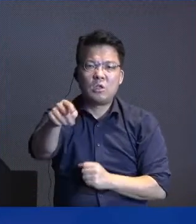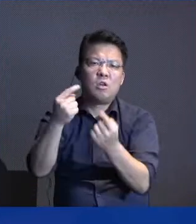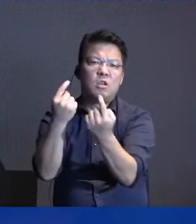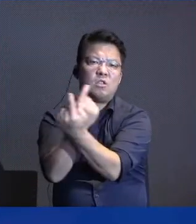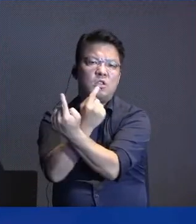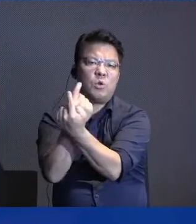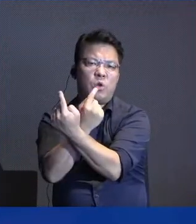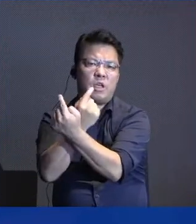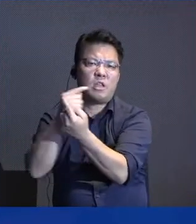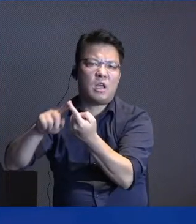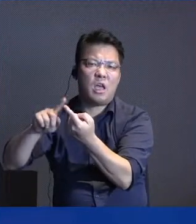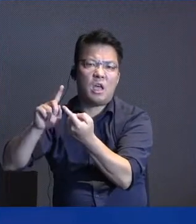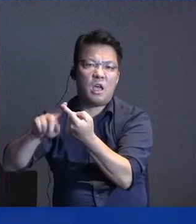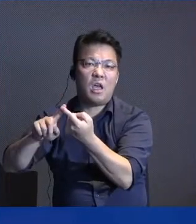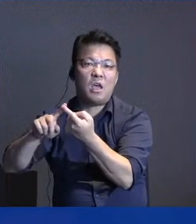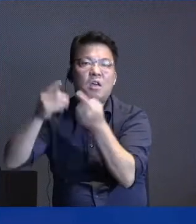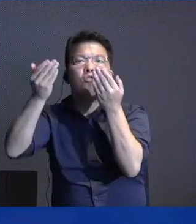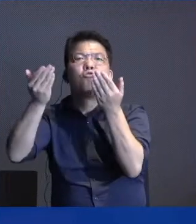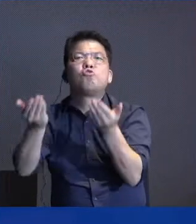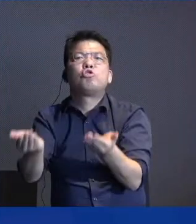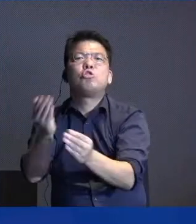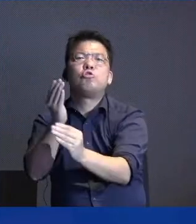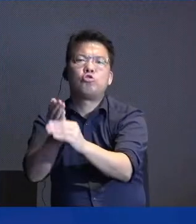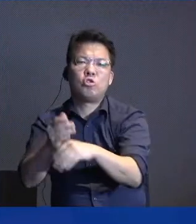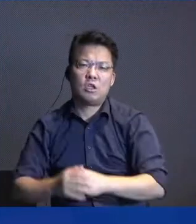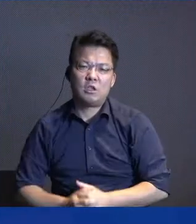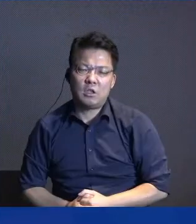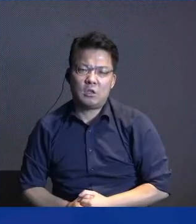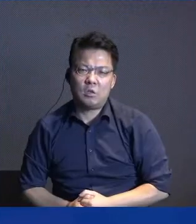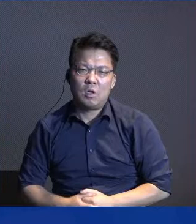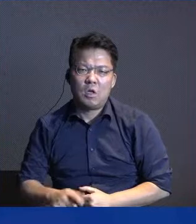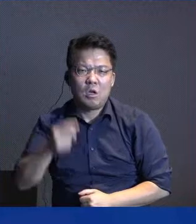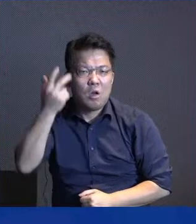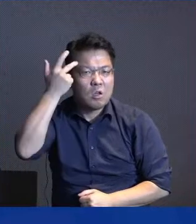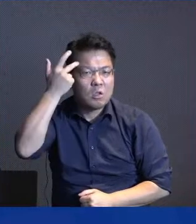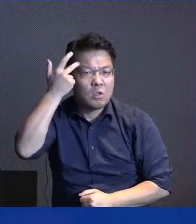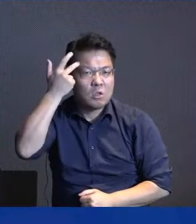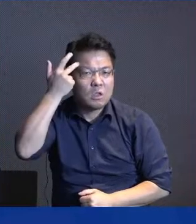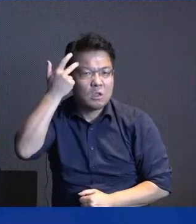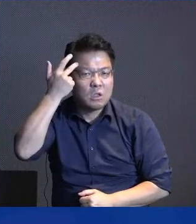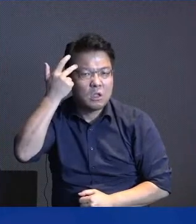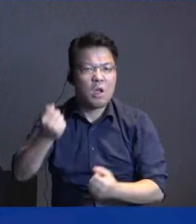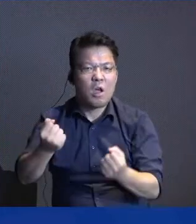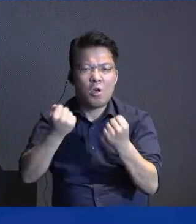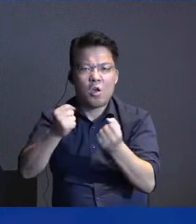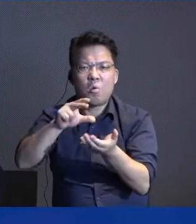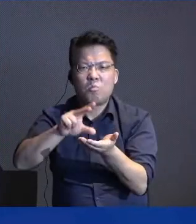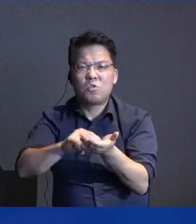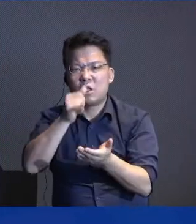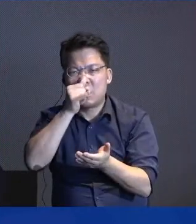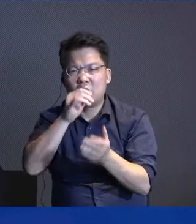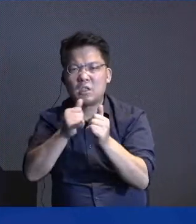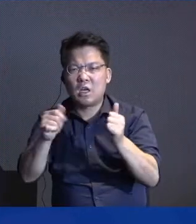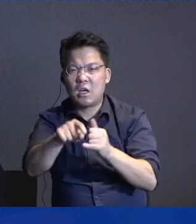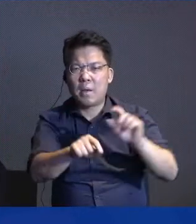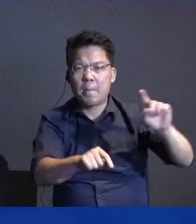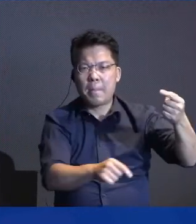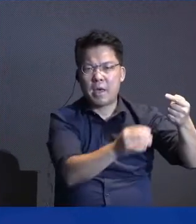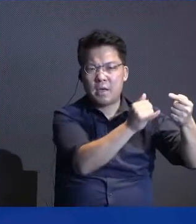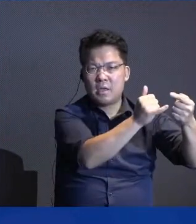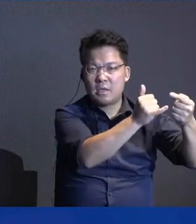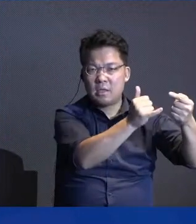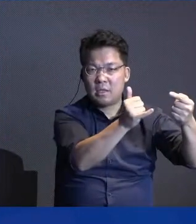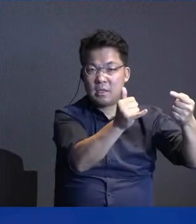who have mental health condition, only 15 do receive some form of treatment. Considering our population,